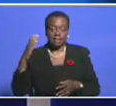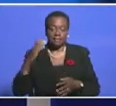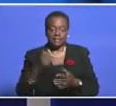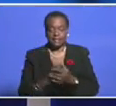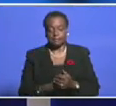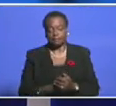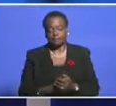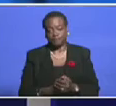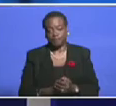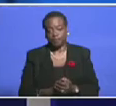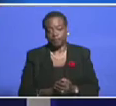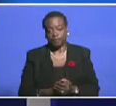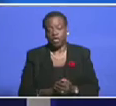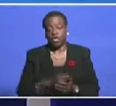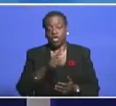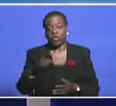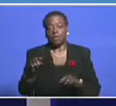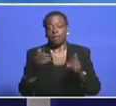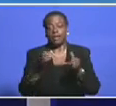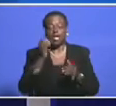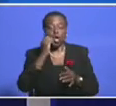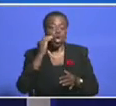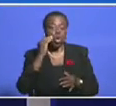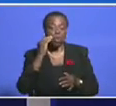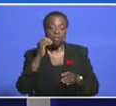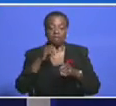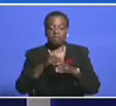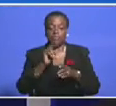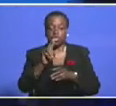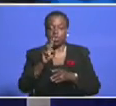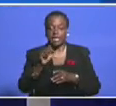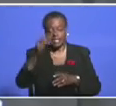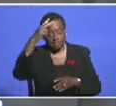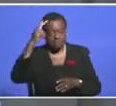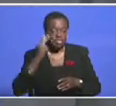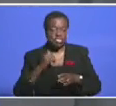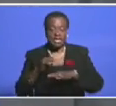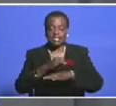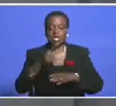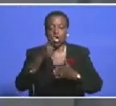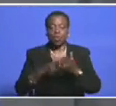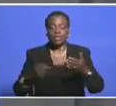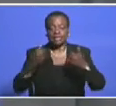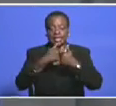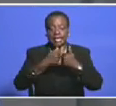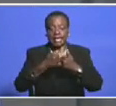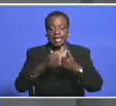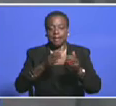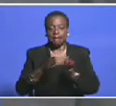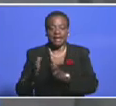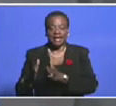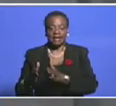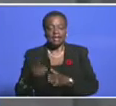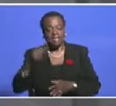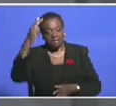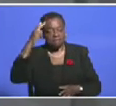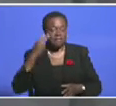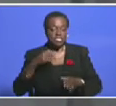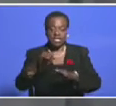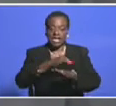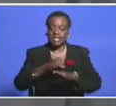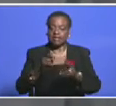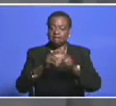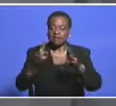to ask you, you guys home playing against U.S. Virgin Islands, what's the game plan going in? Well, the Virgin Islands is a very talented